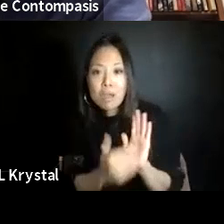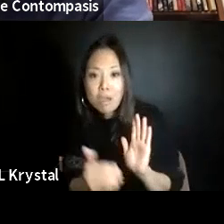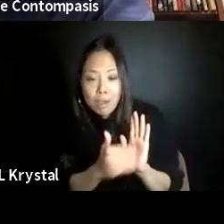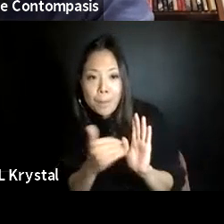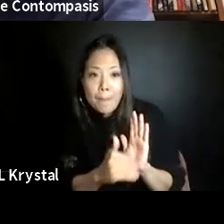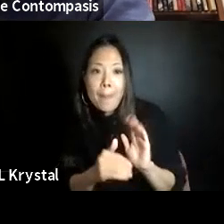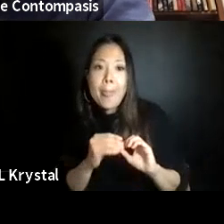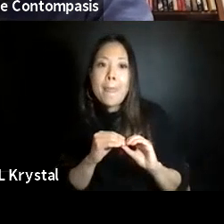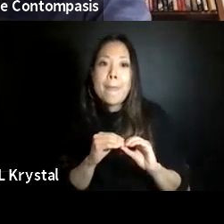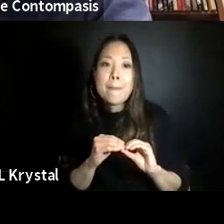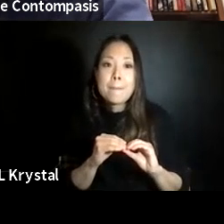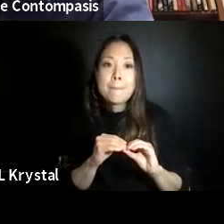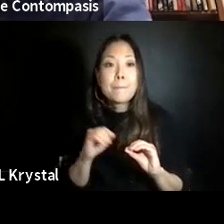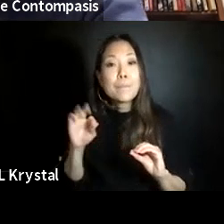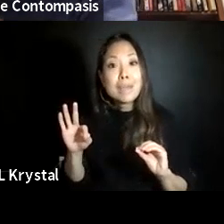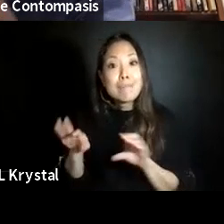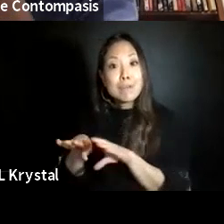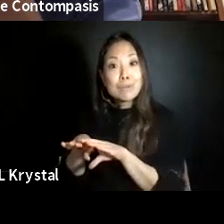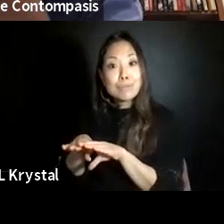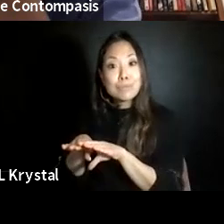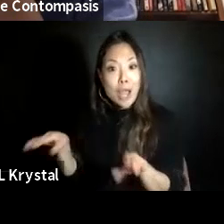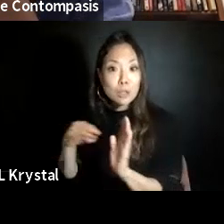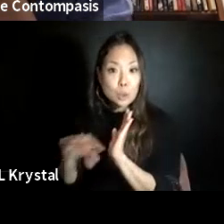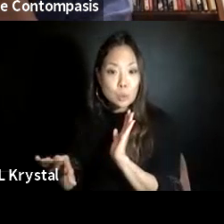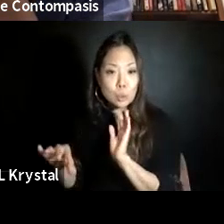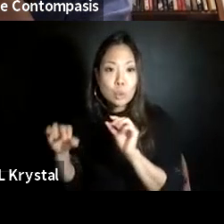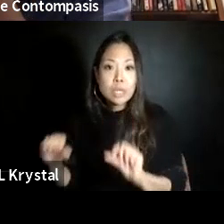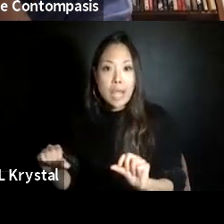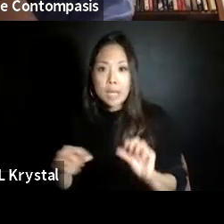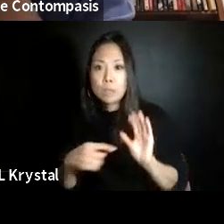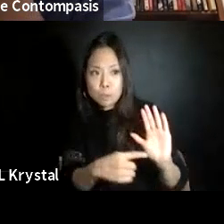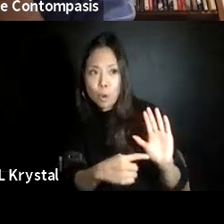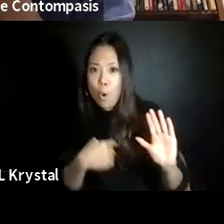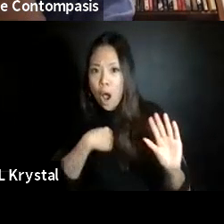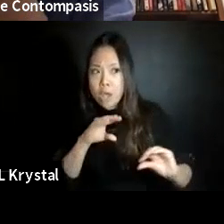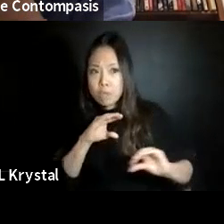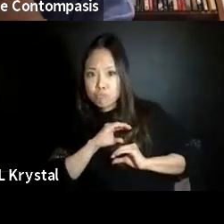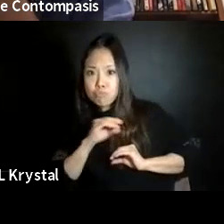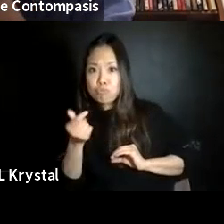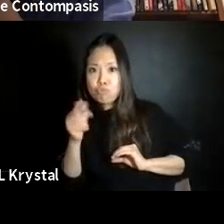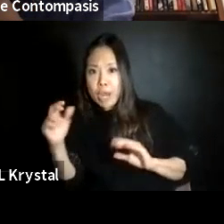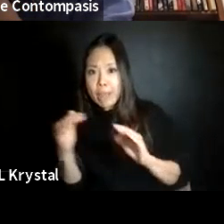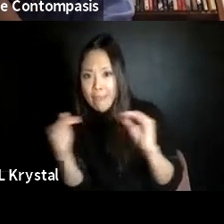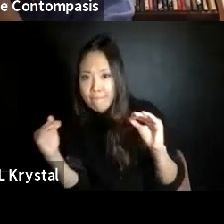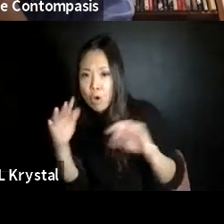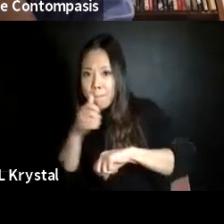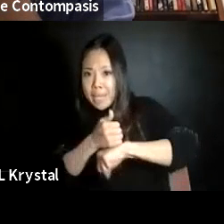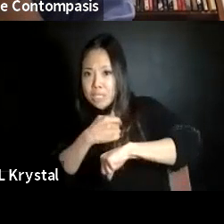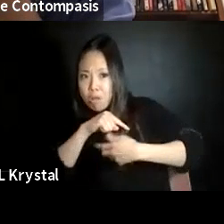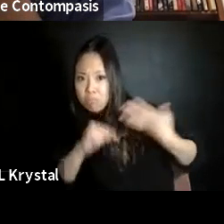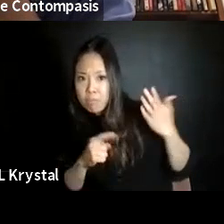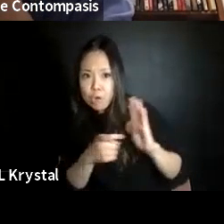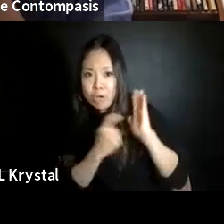that if a child can demonstrate that they're at grade level based on whatever the criteria that